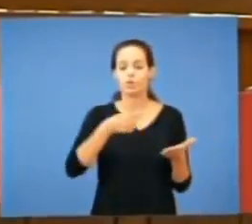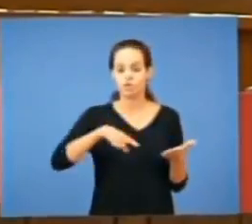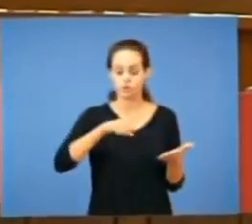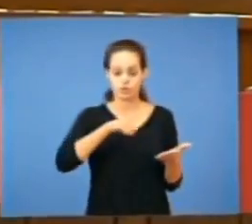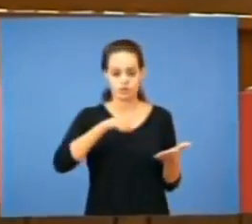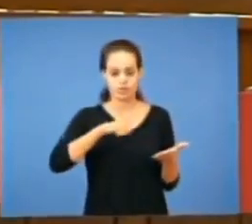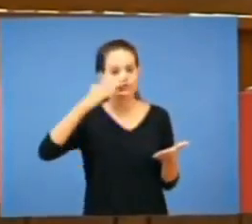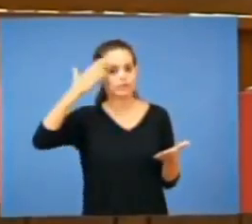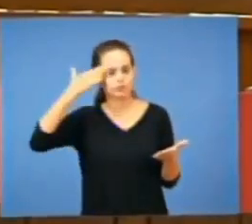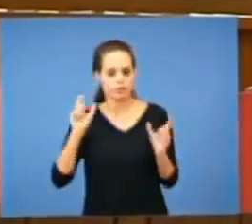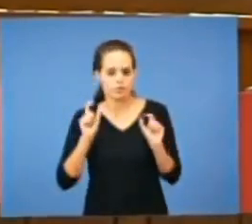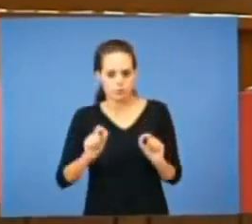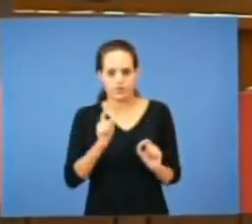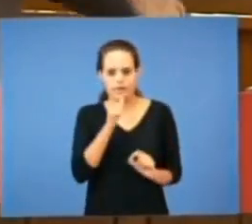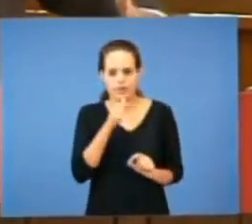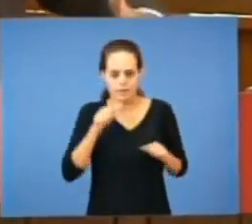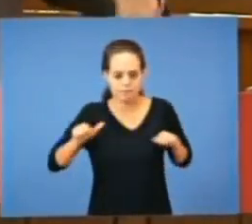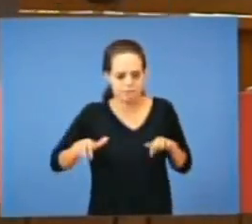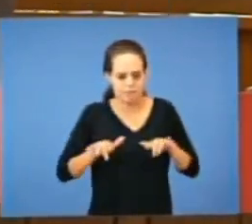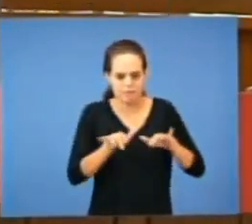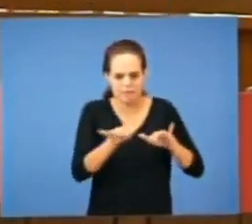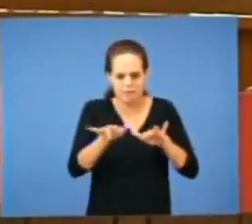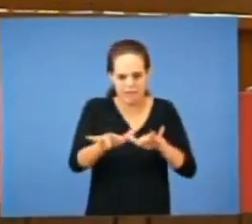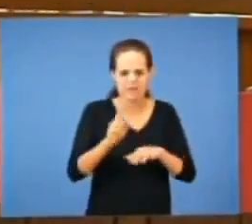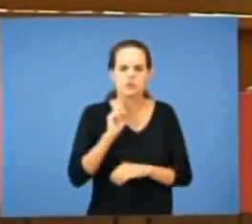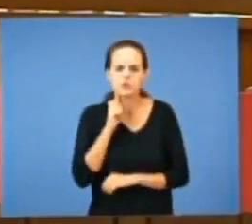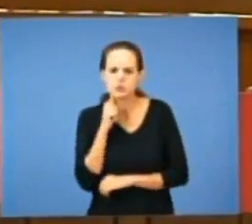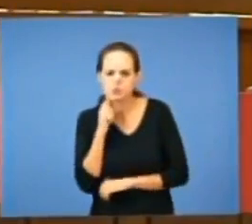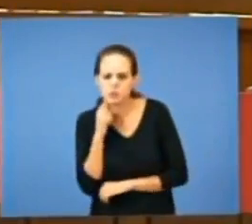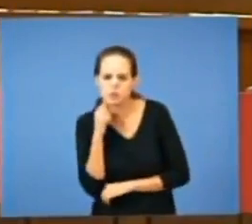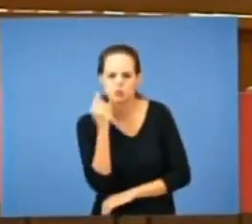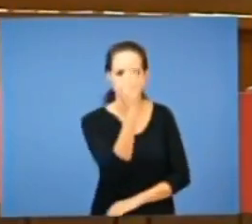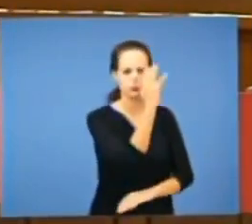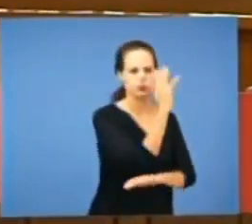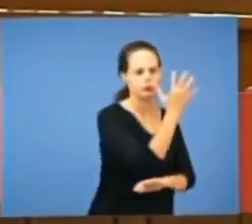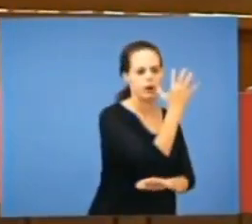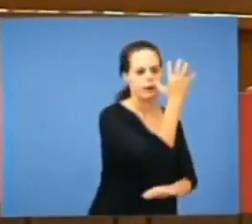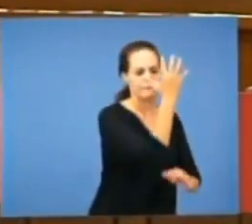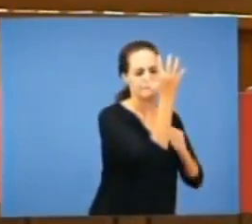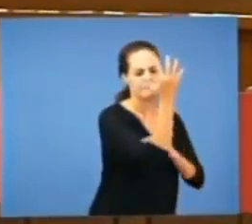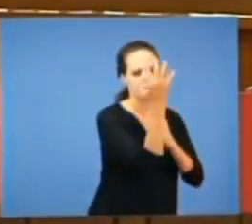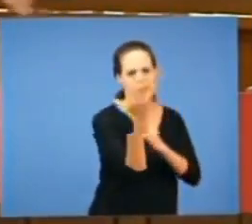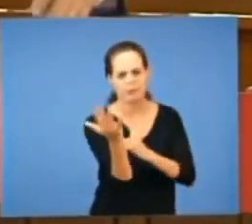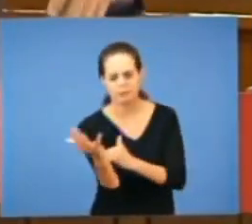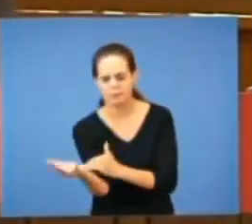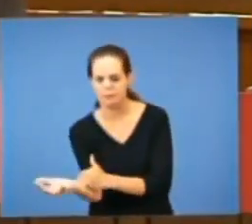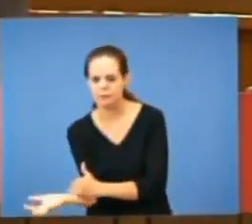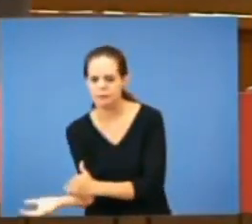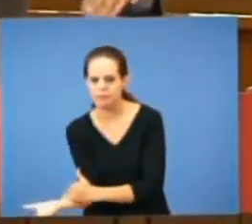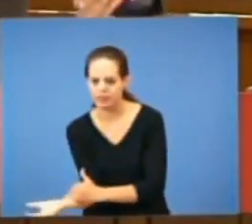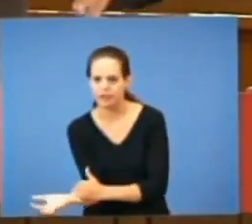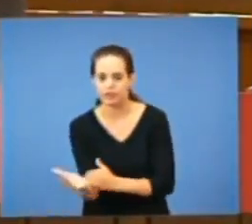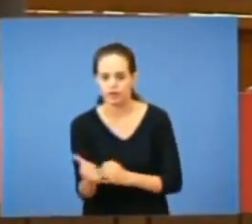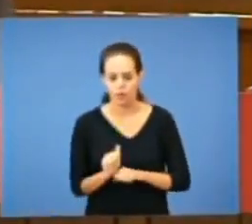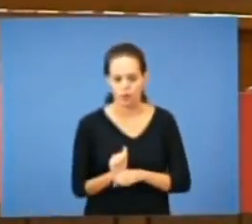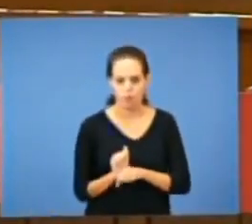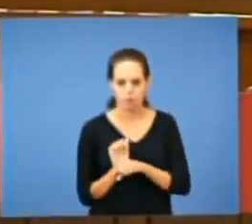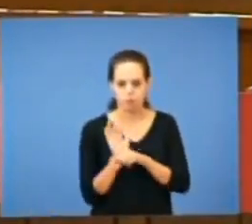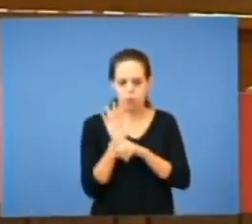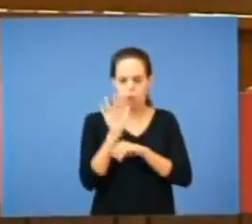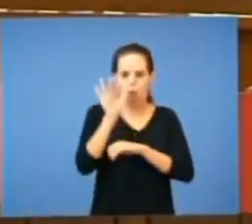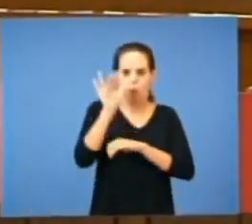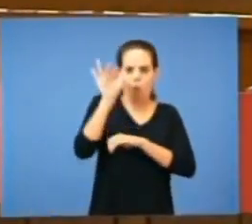degradation of the oceans, of the forest, of the rivers. We see the situation in the world